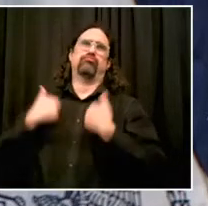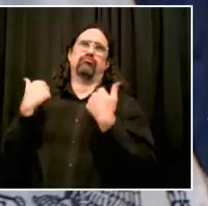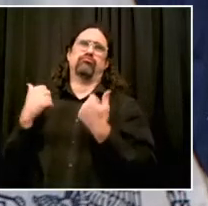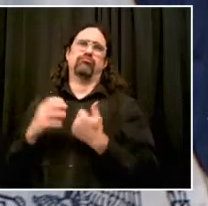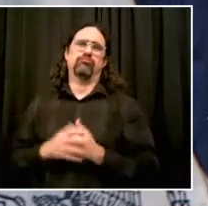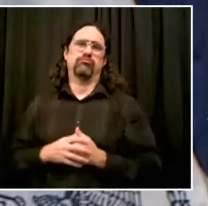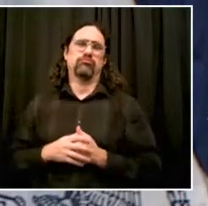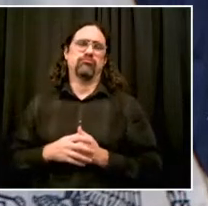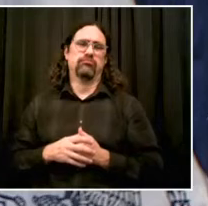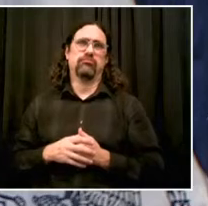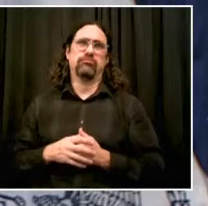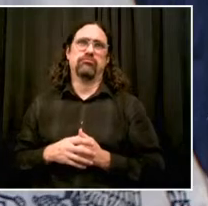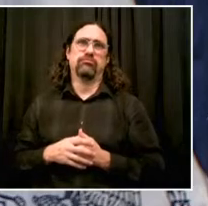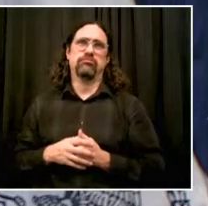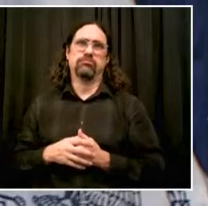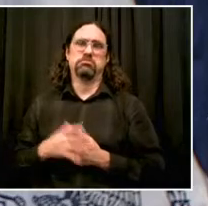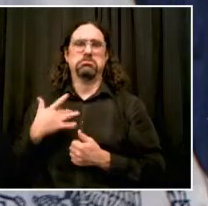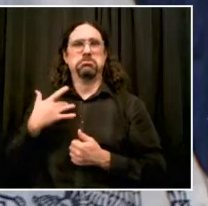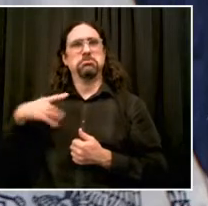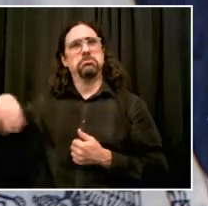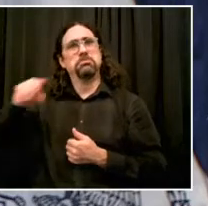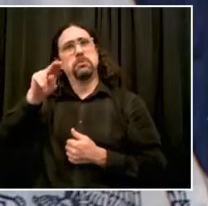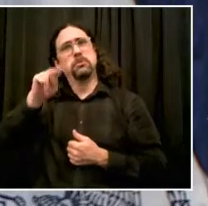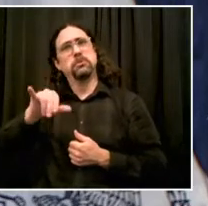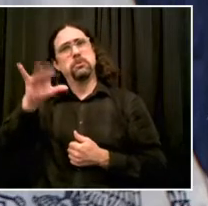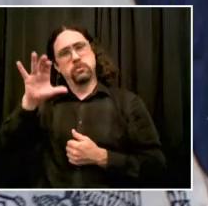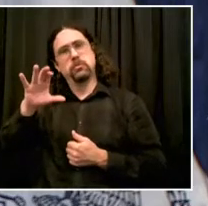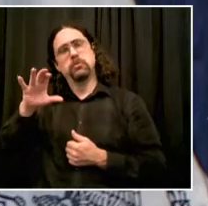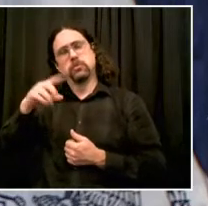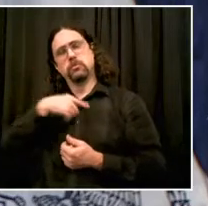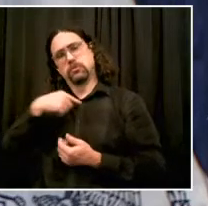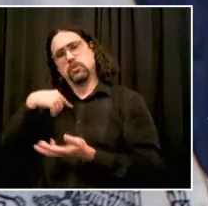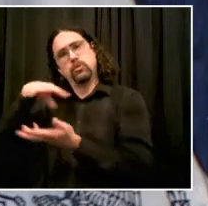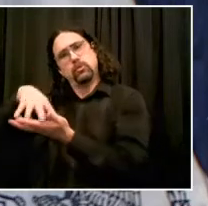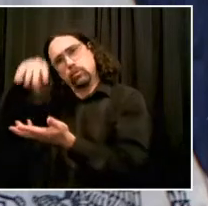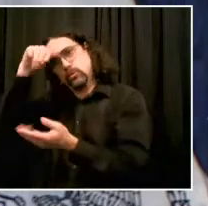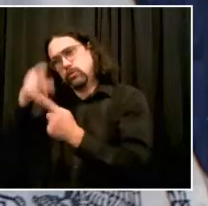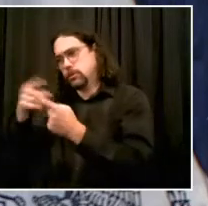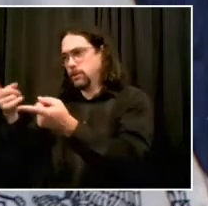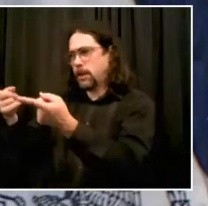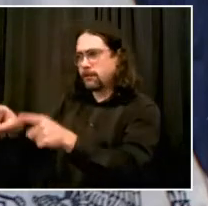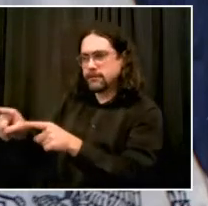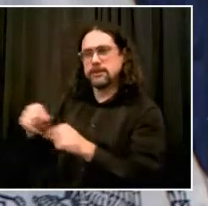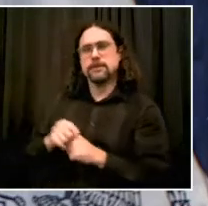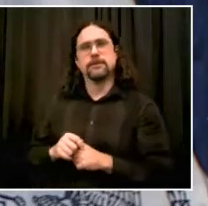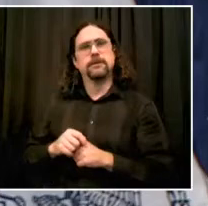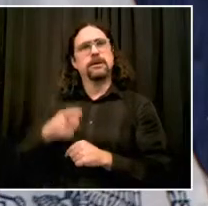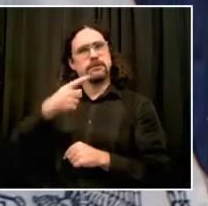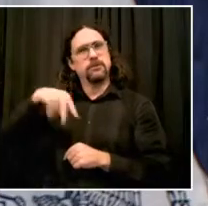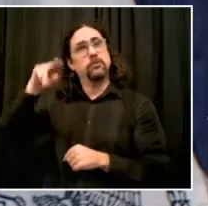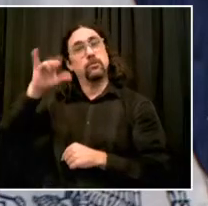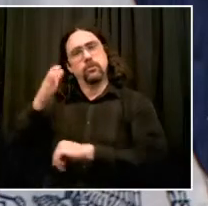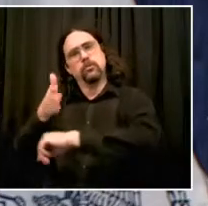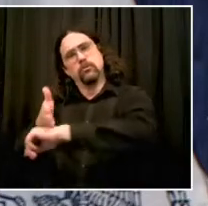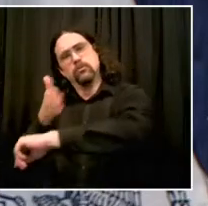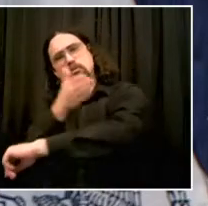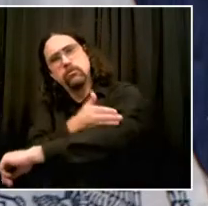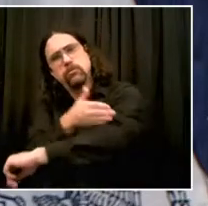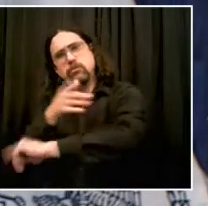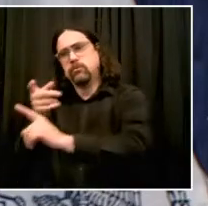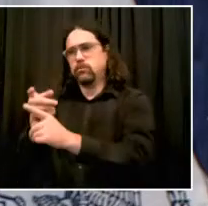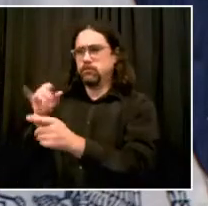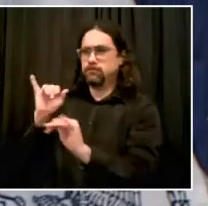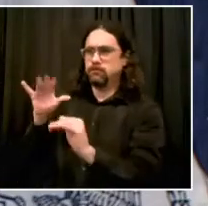aftermath and done differently. But the bottom line is we've made very big changes. And in